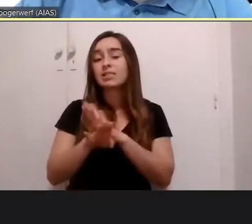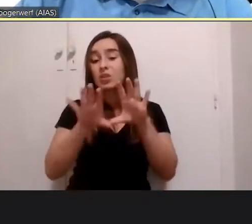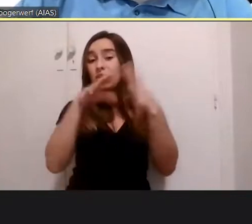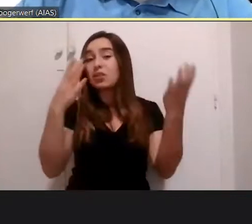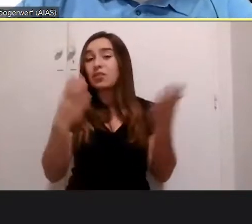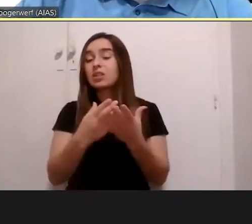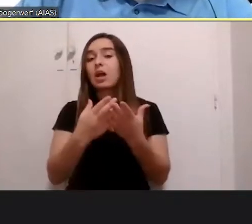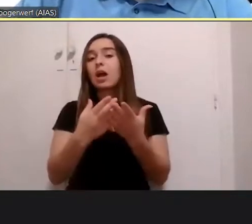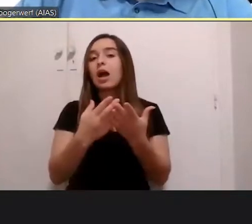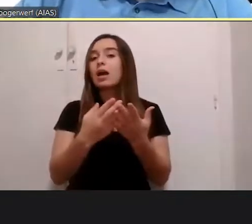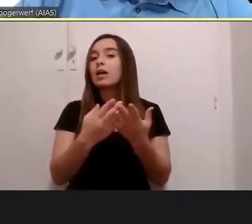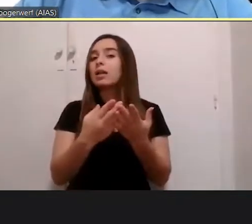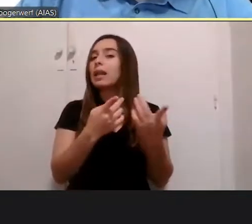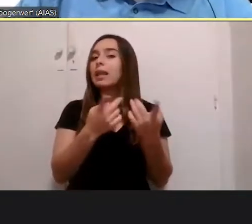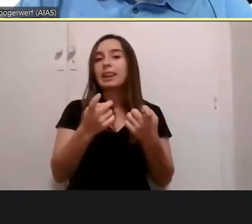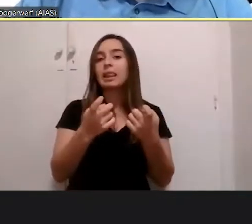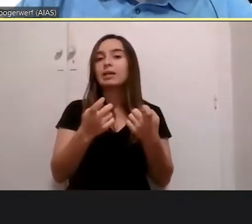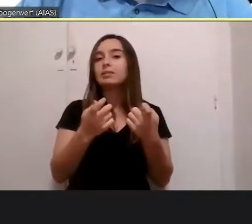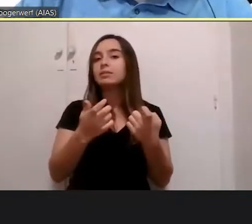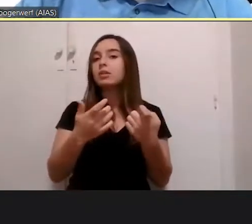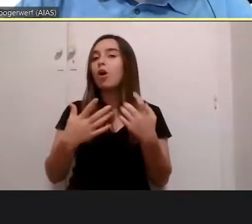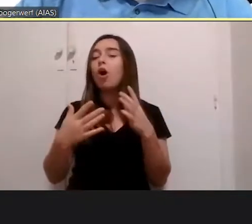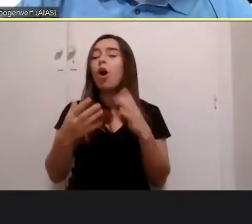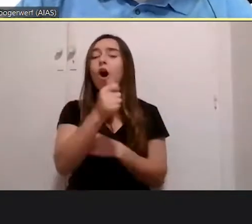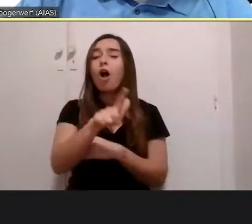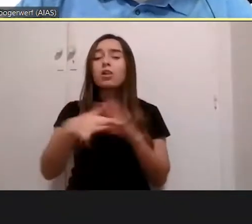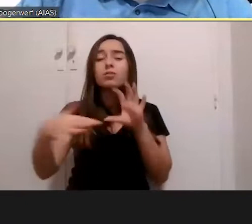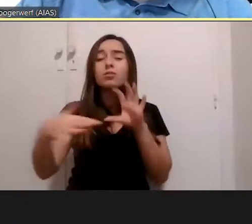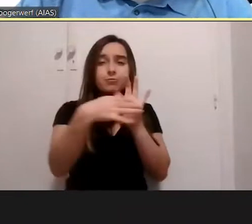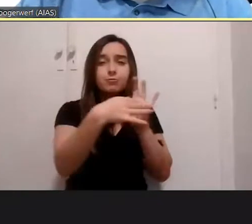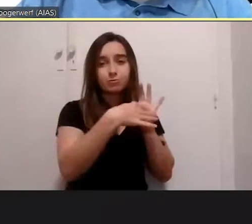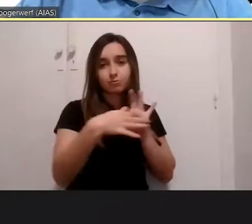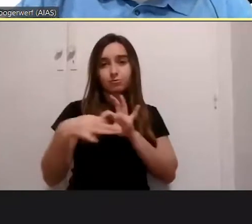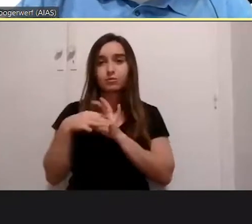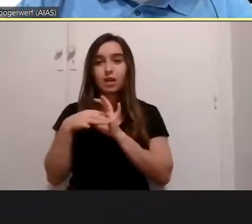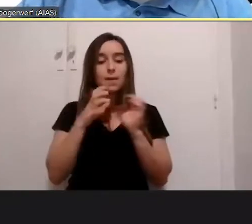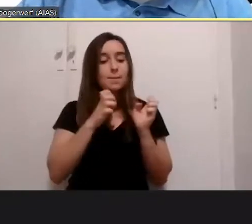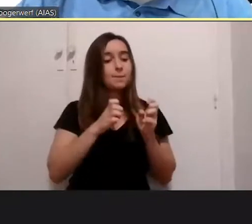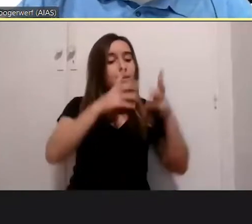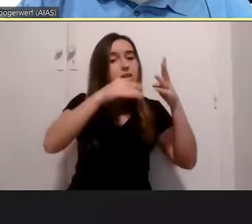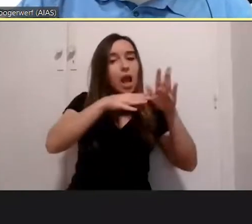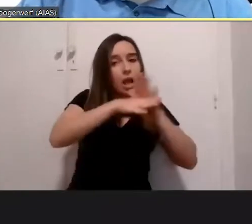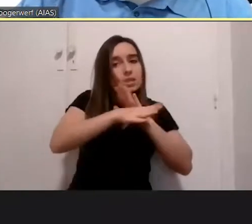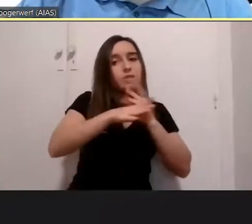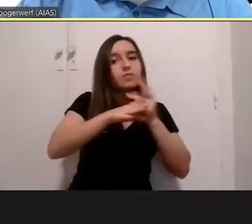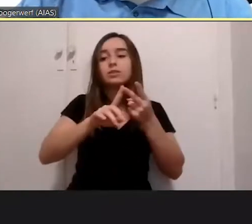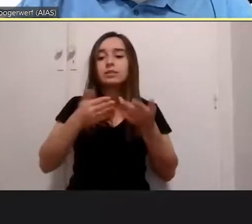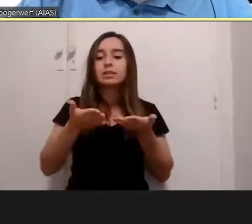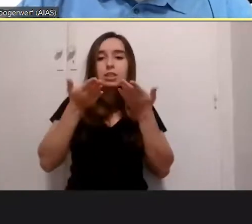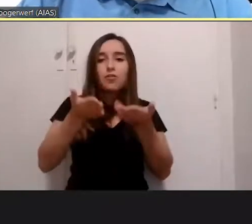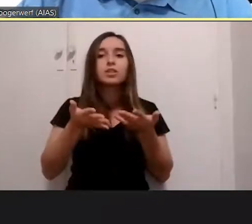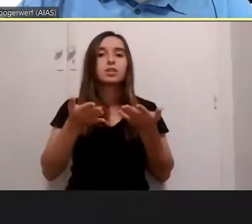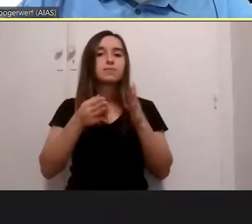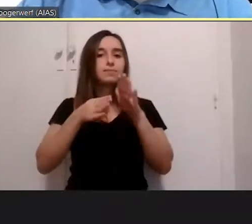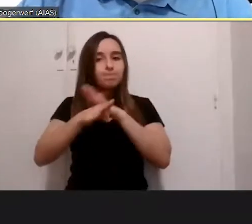and inclusion. For a service to be accessible, the buildings or online platforms that house these services must be accessible.